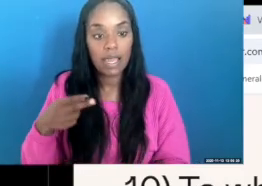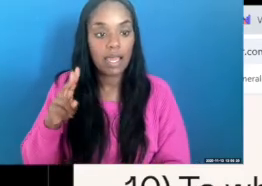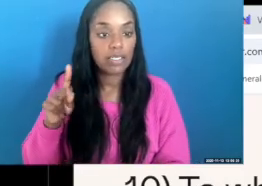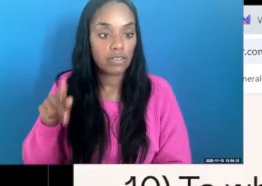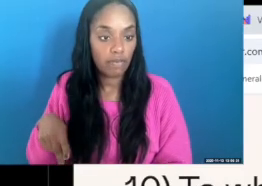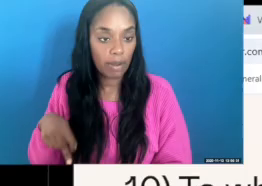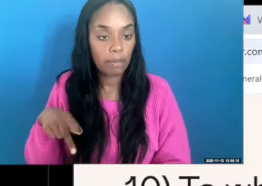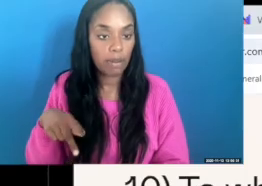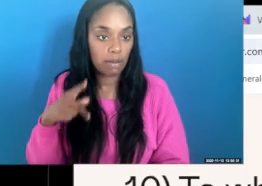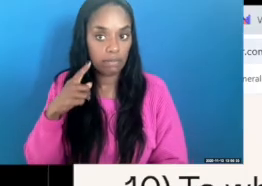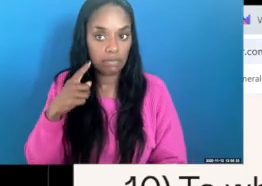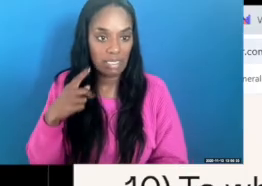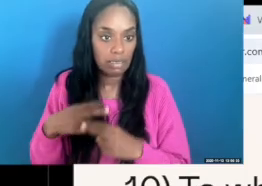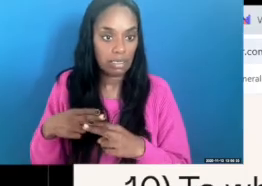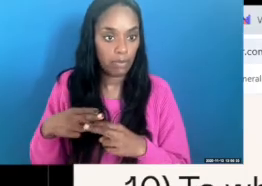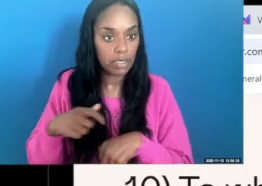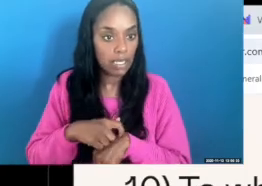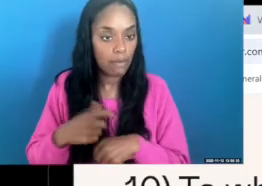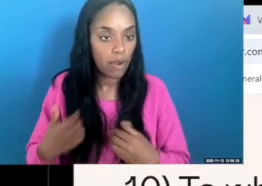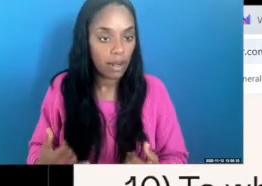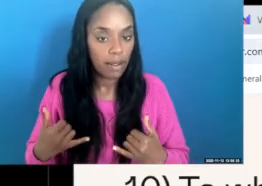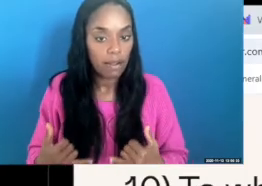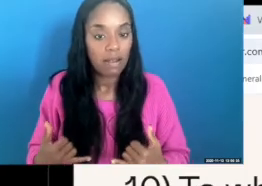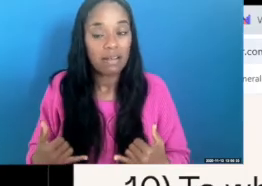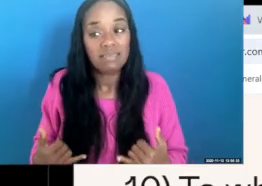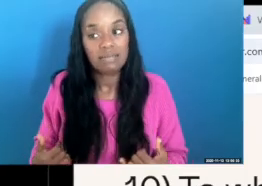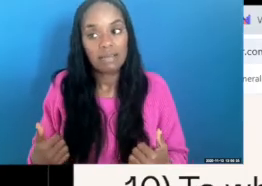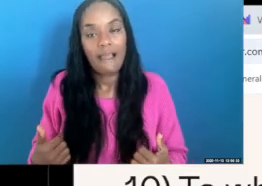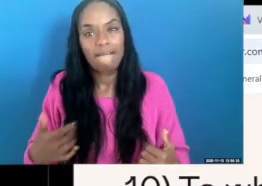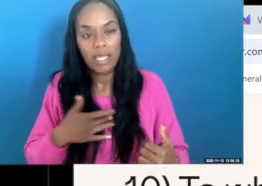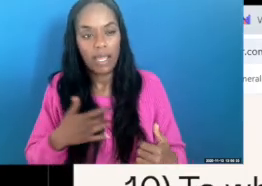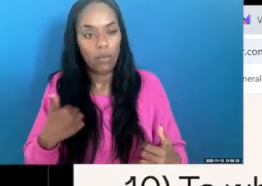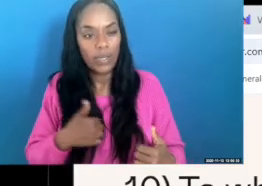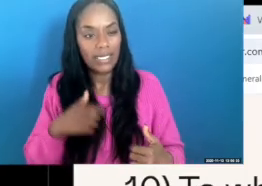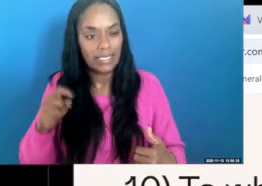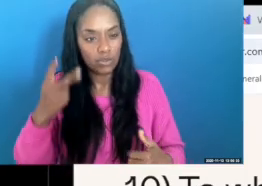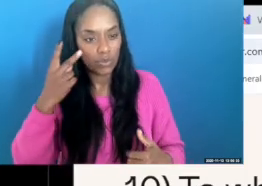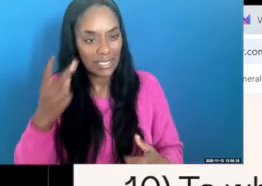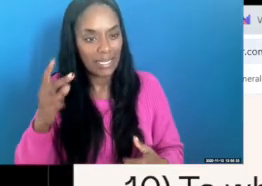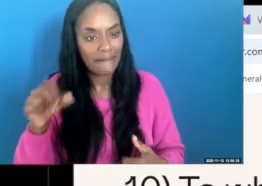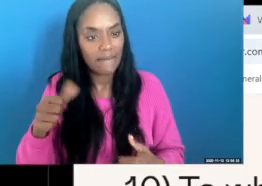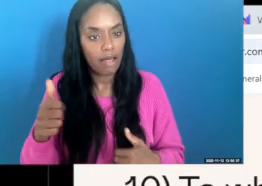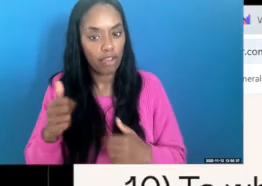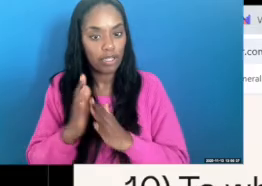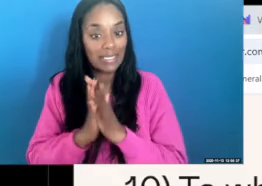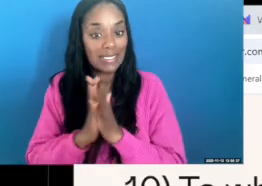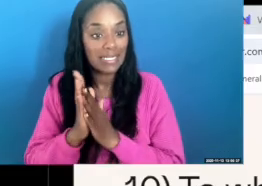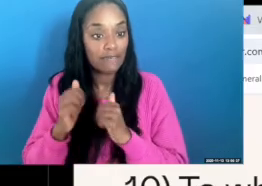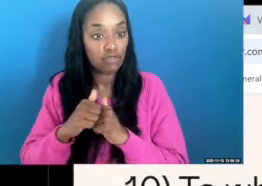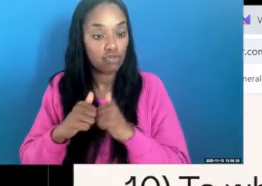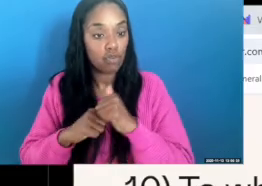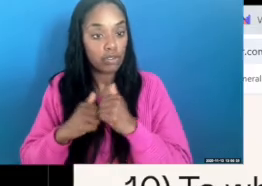was successful, let me back up by saying that there's no intention here to replace